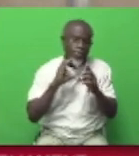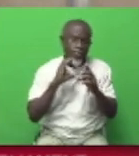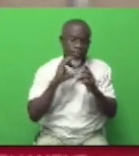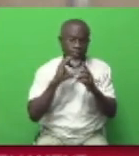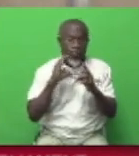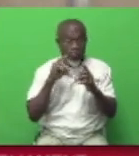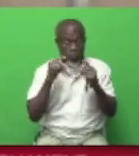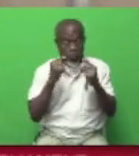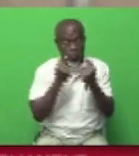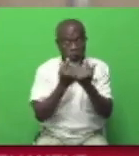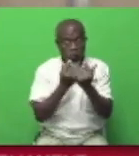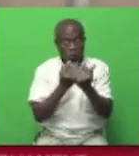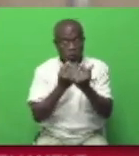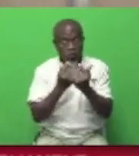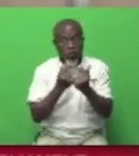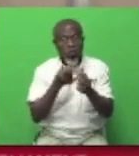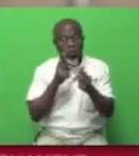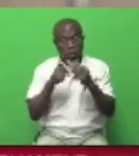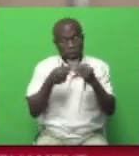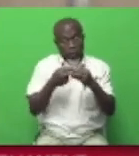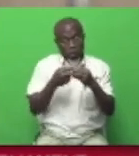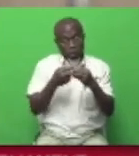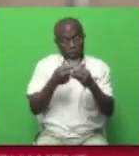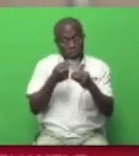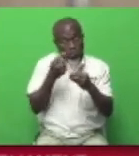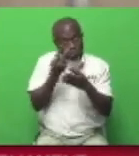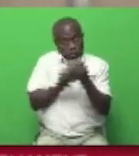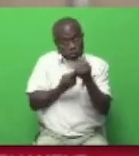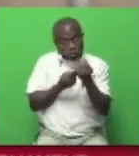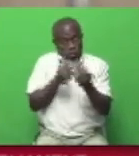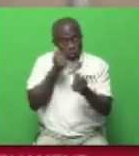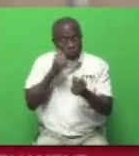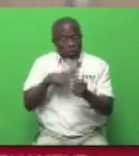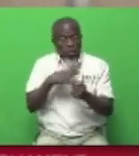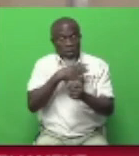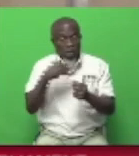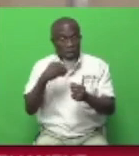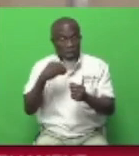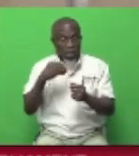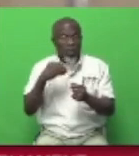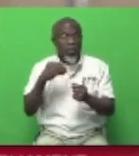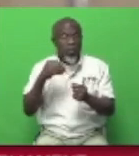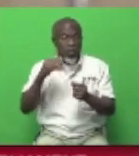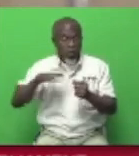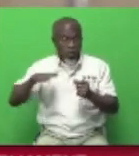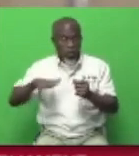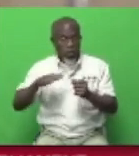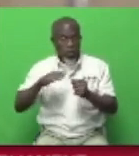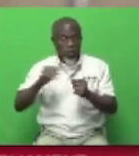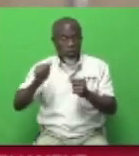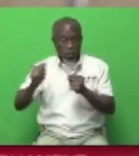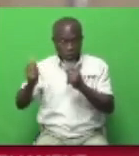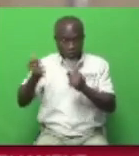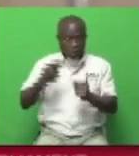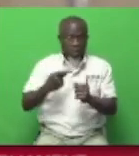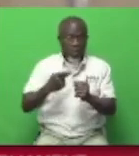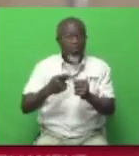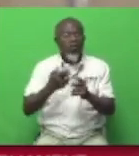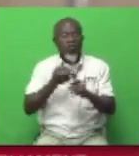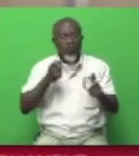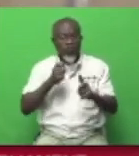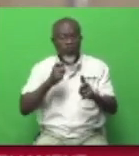of nationals, which are women and children from conflict zone. This particular unit, I'm pleased to report to the